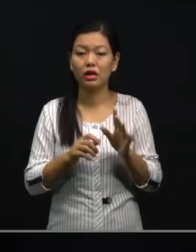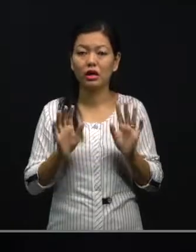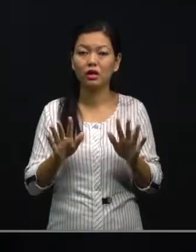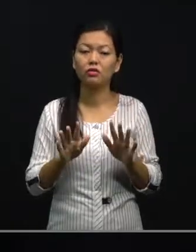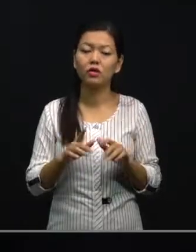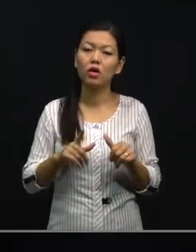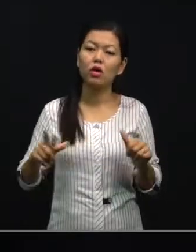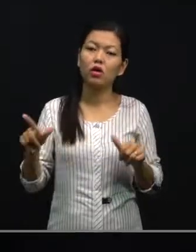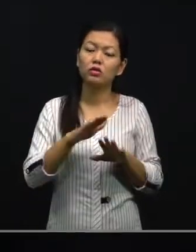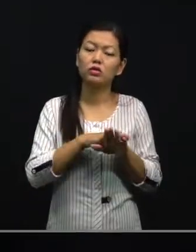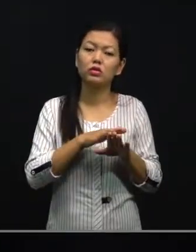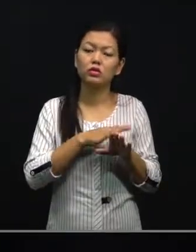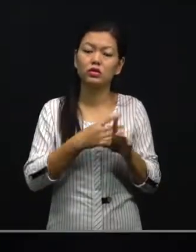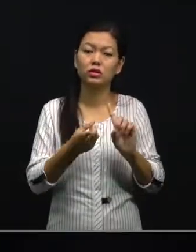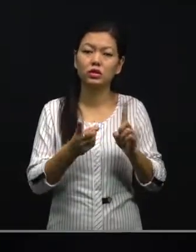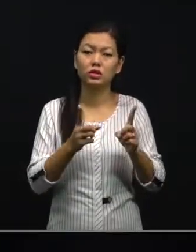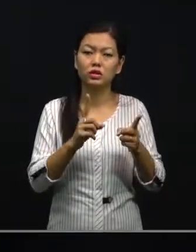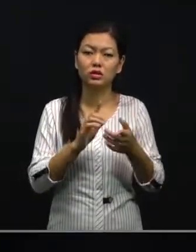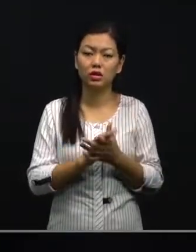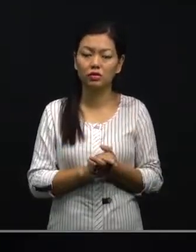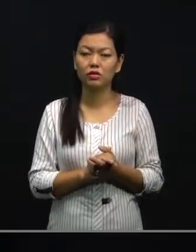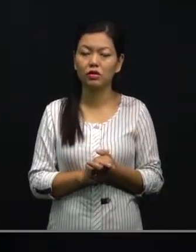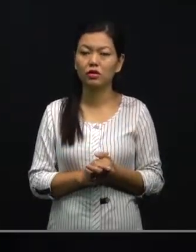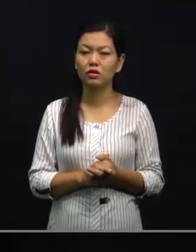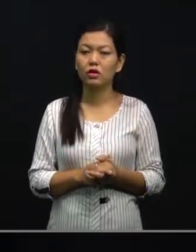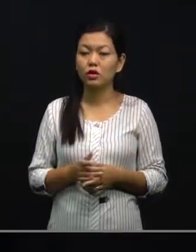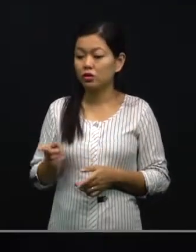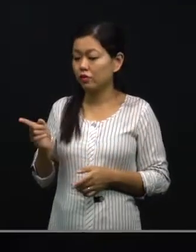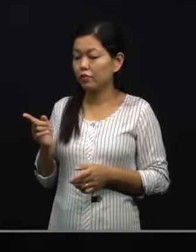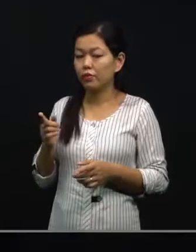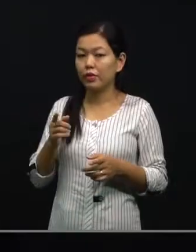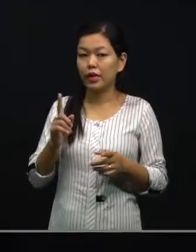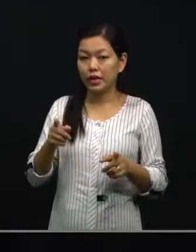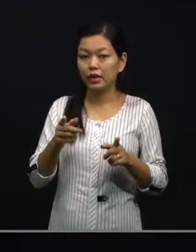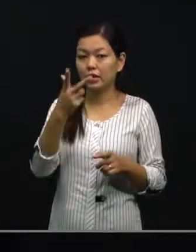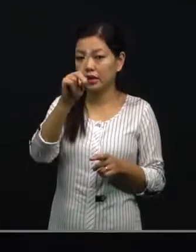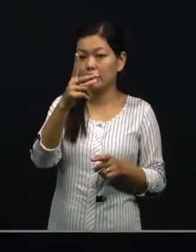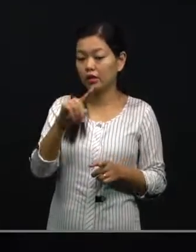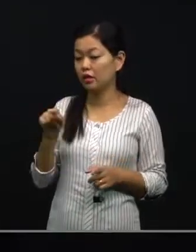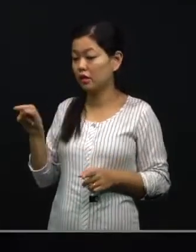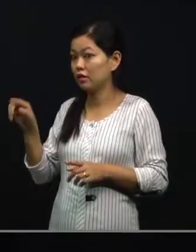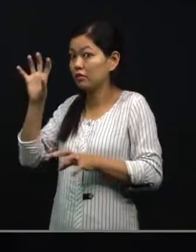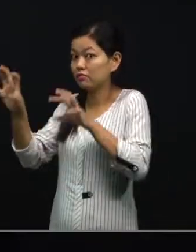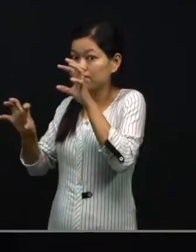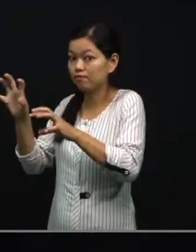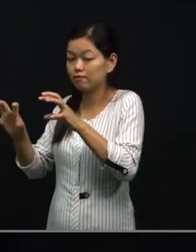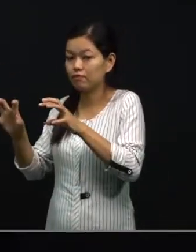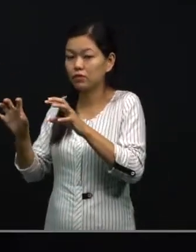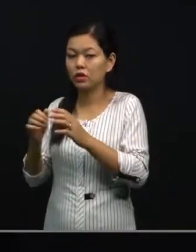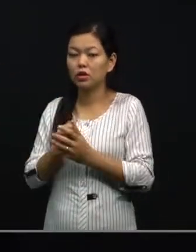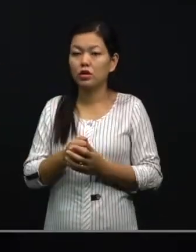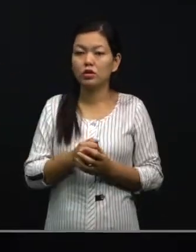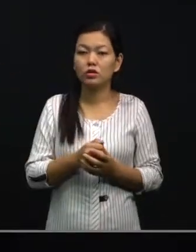also shows that the ghost has a great sense of justice within him. Now, he is also a very prejudiced person, having